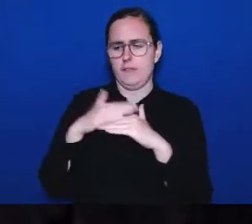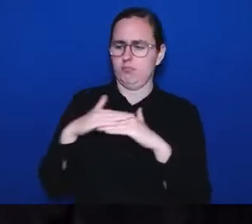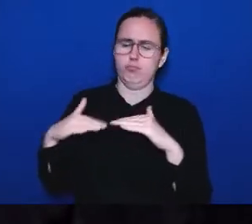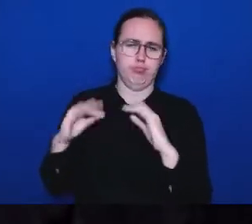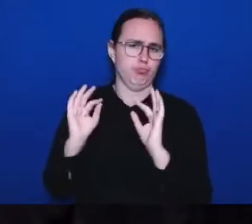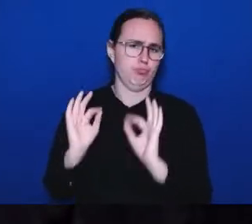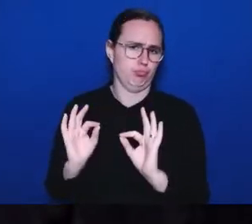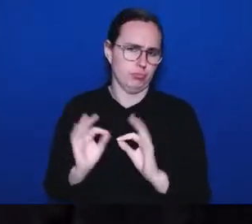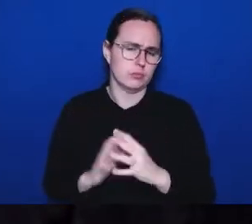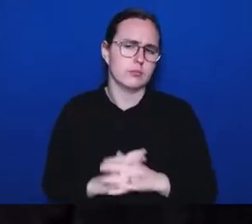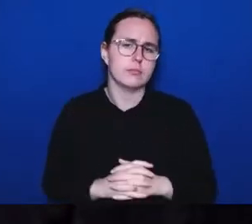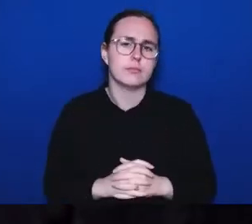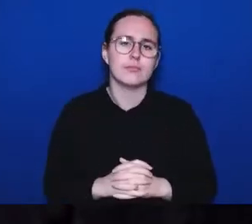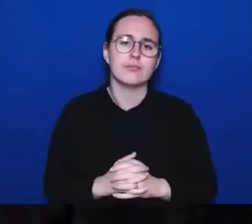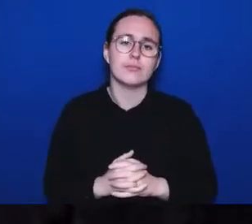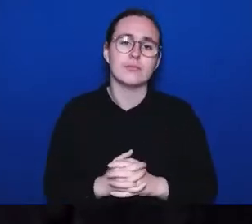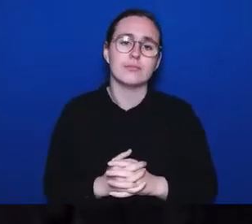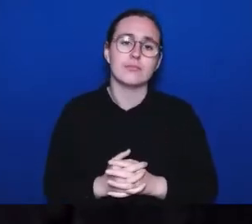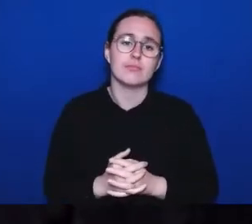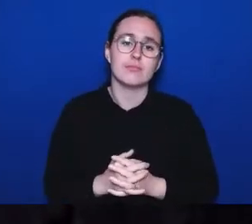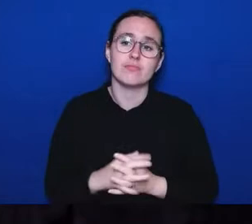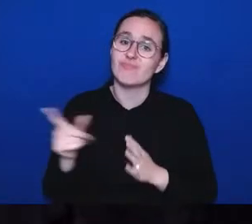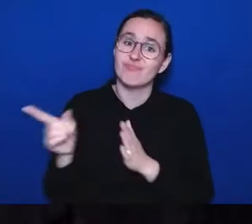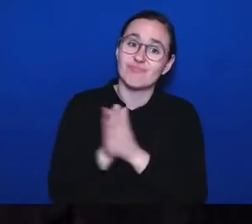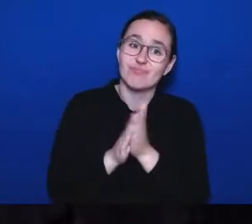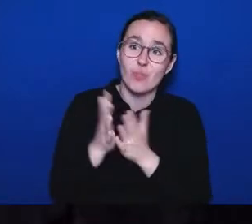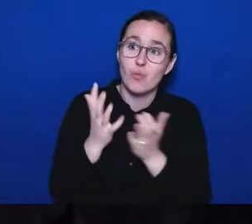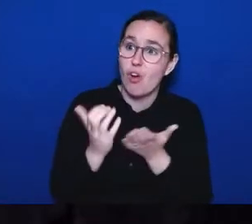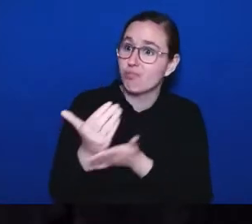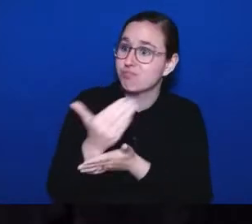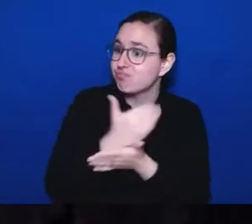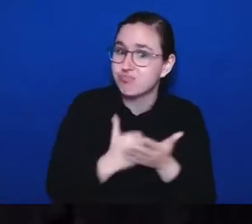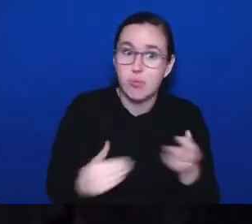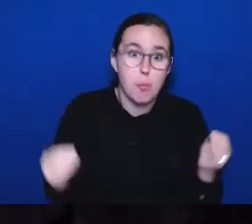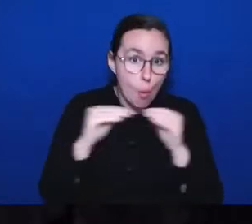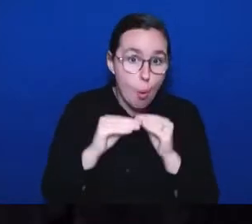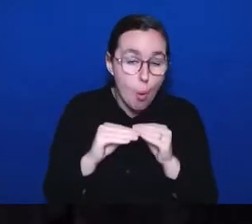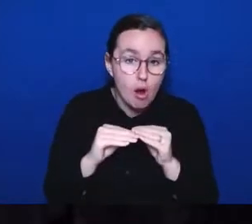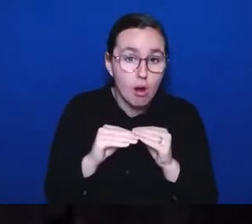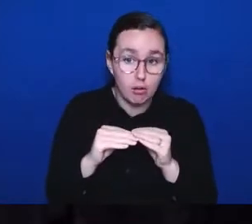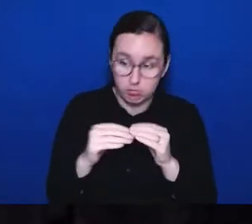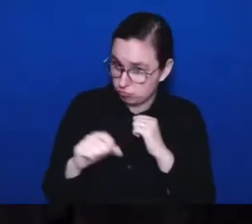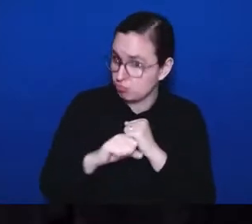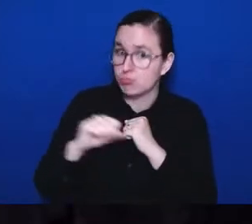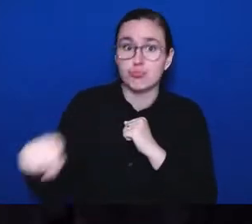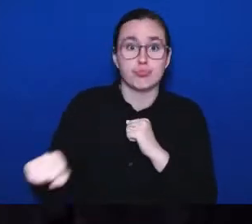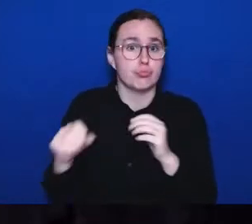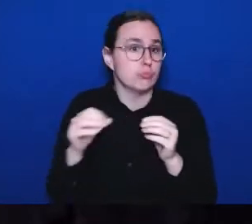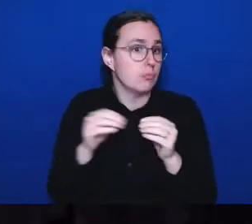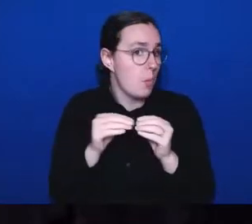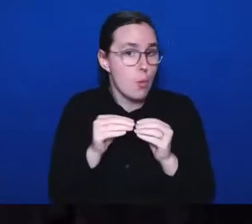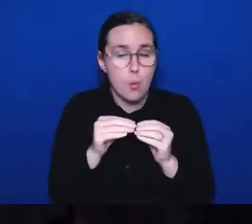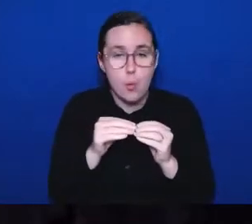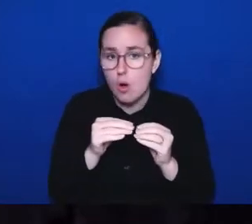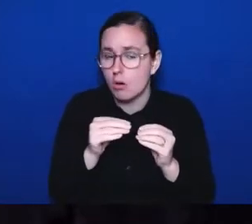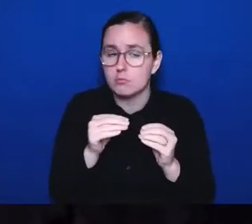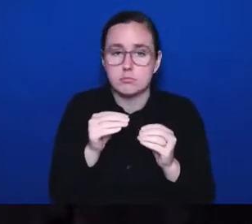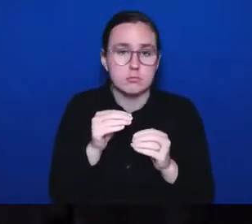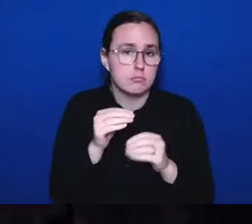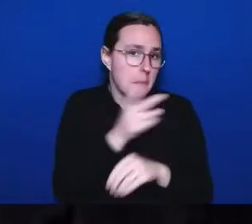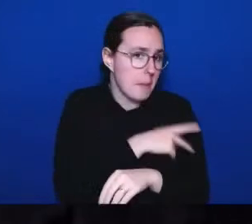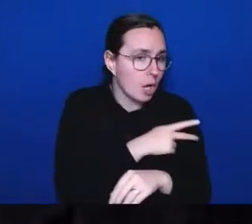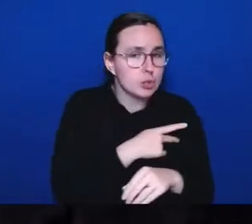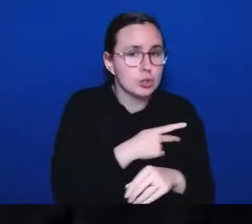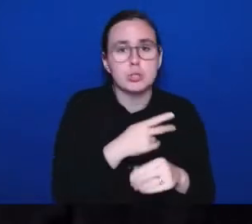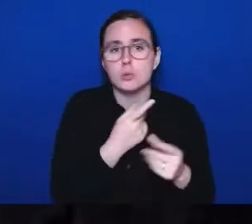or taking more time at the practice and providing what is not cookie cutter care, because that's not the care doctors provide,